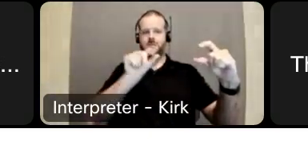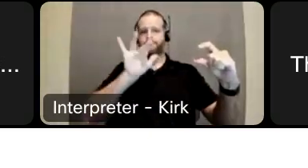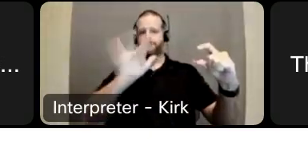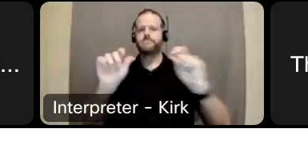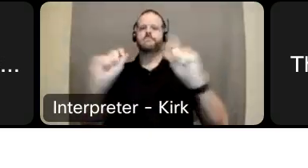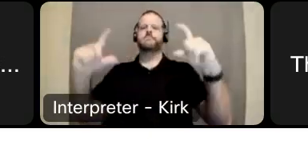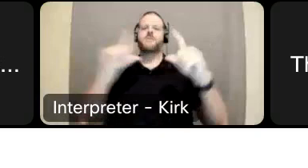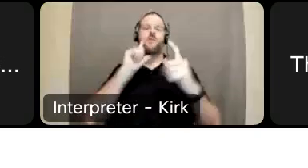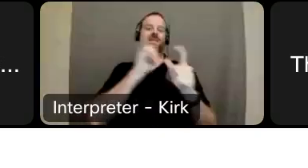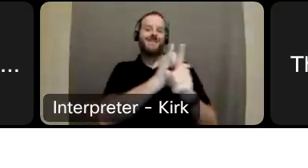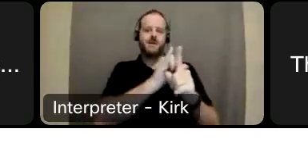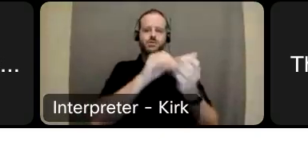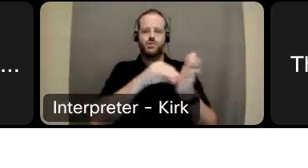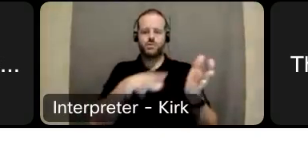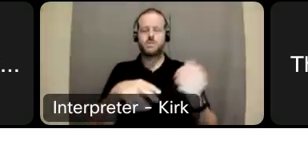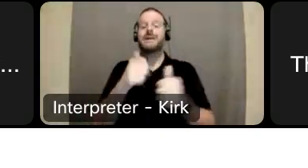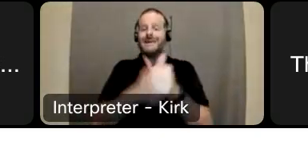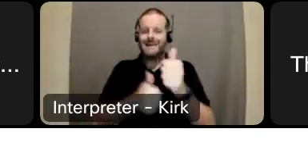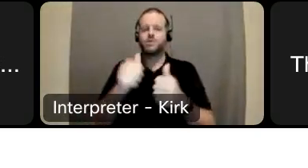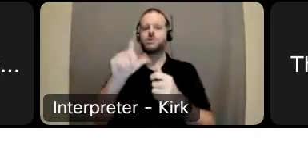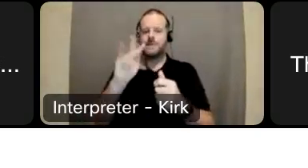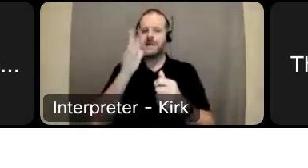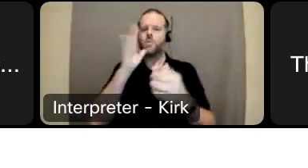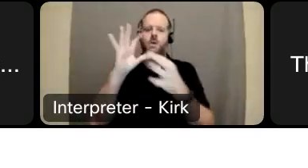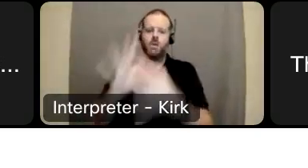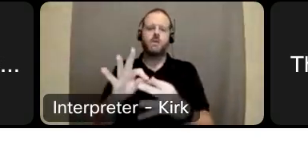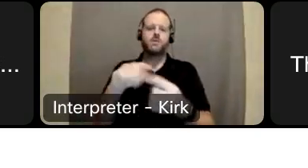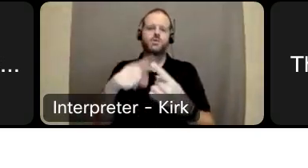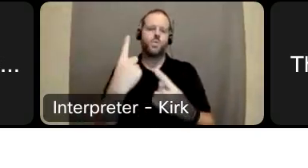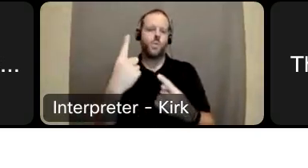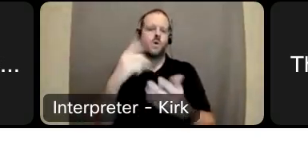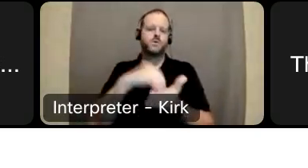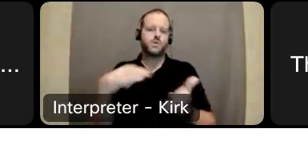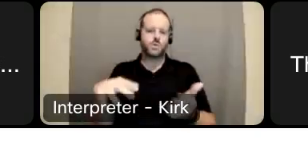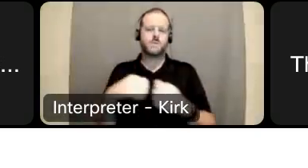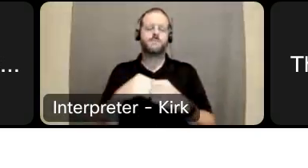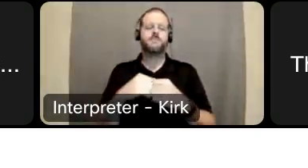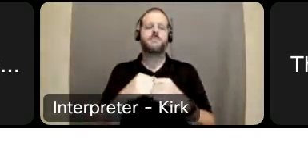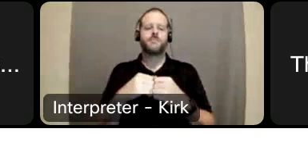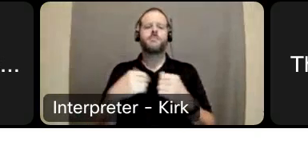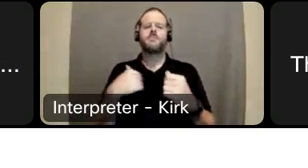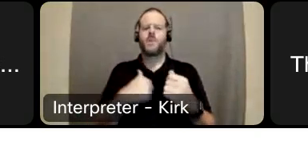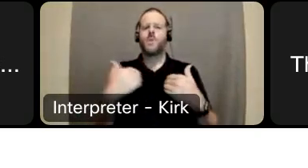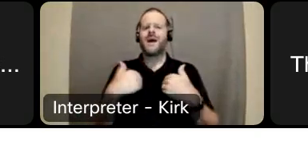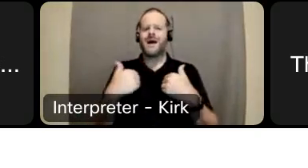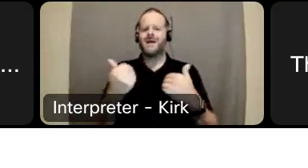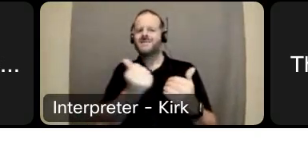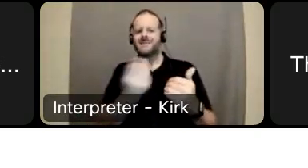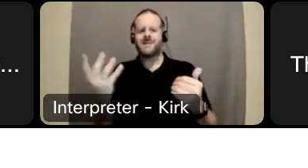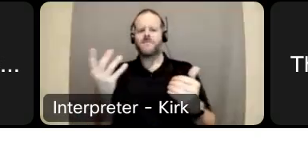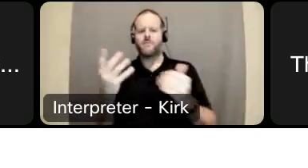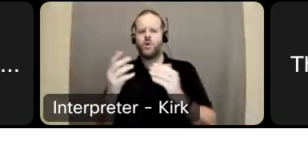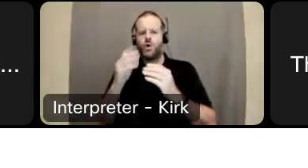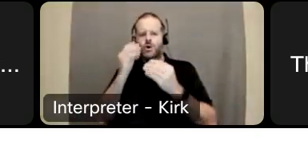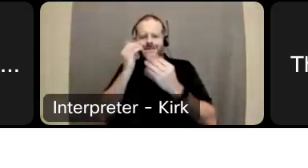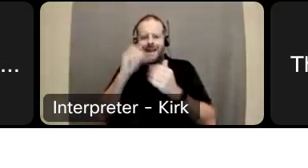for any student, each link has to tie to a specific student. And in fact, we have a number of pieces of embedded data in the background that